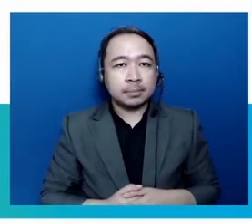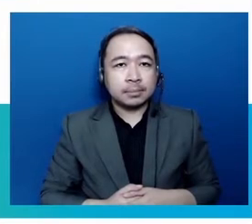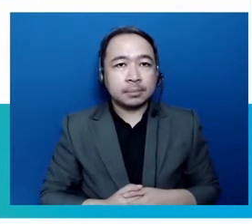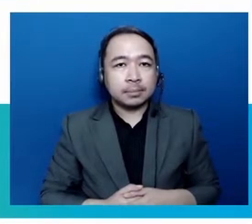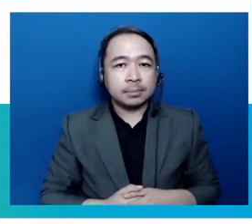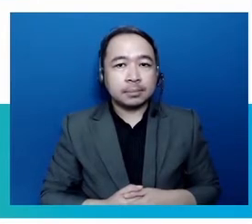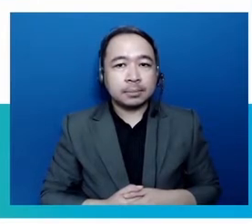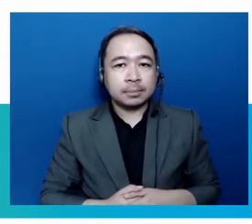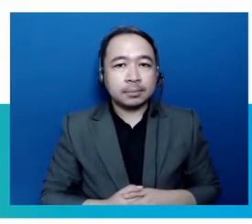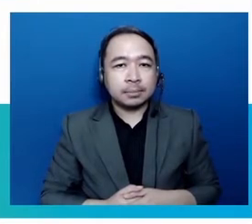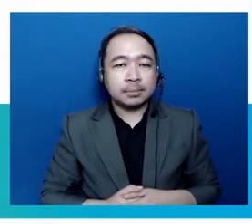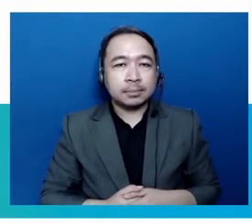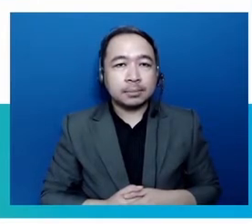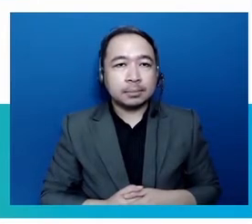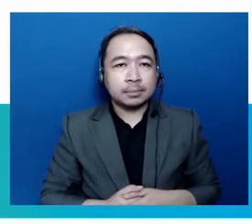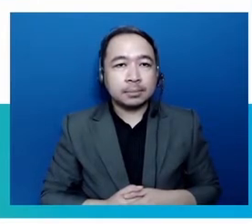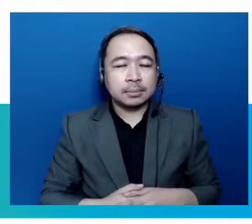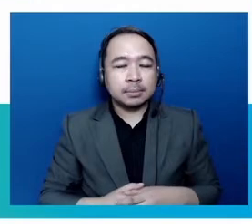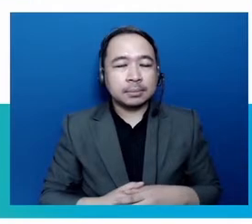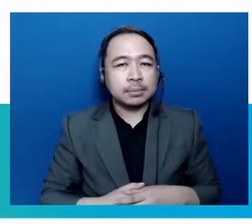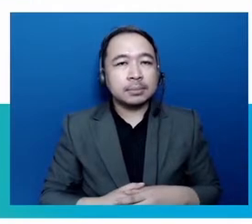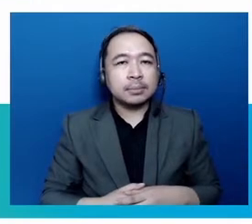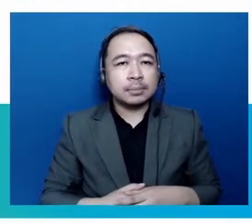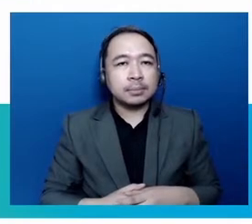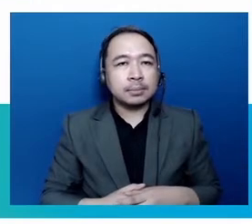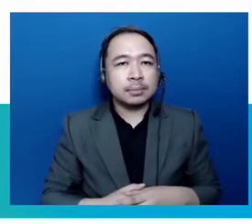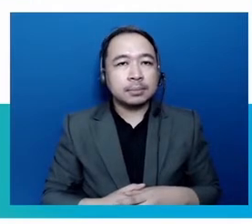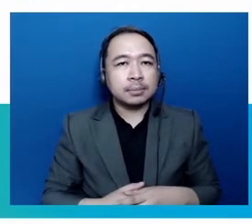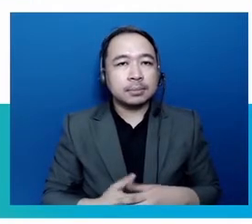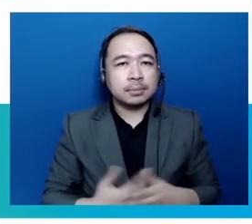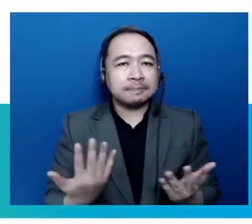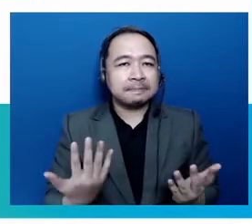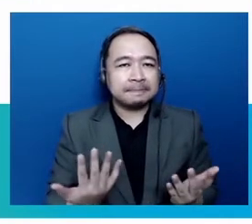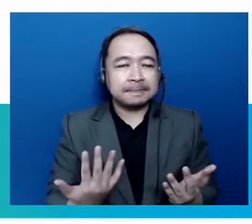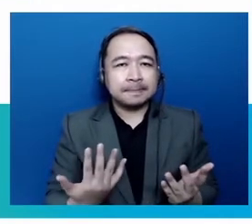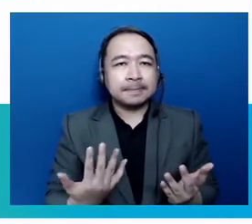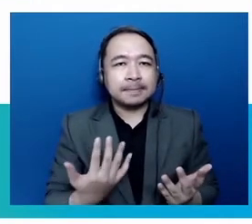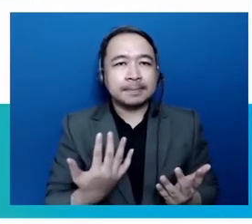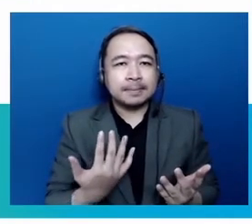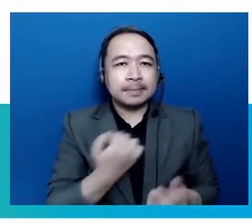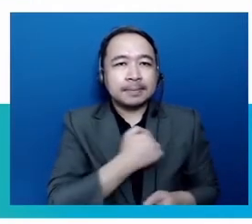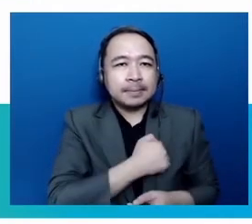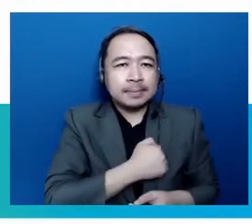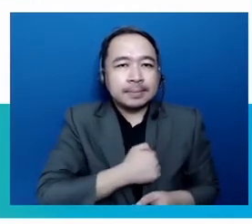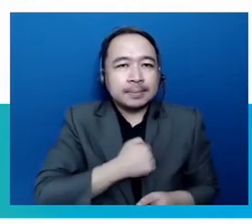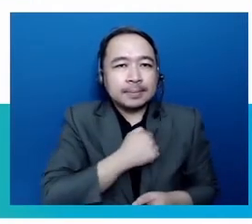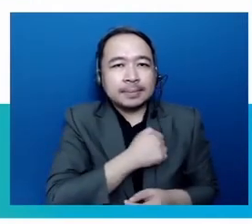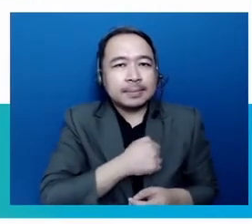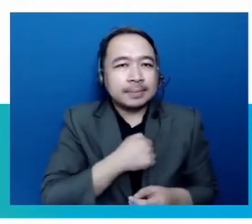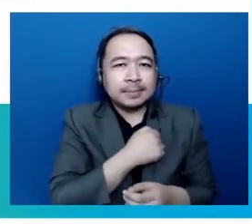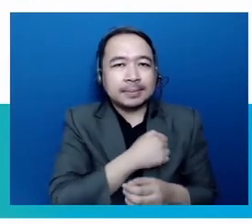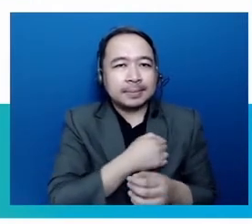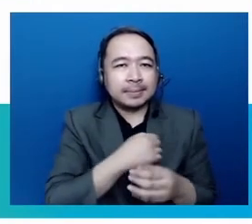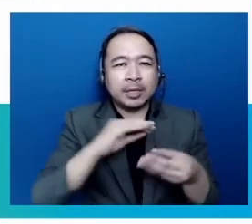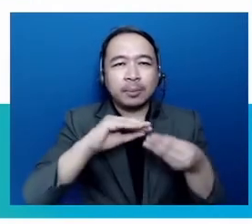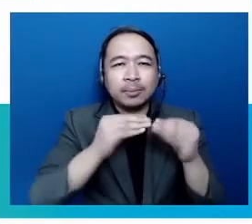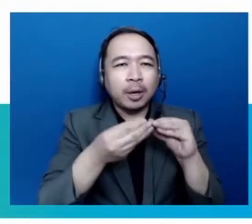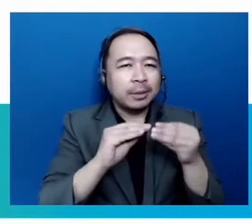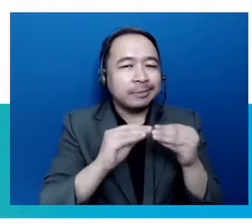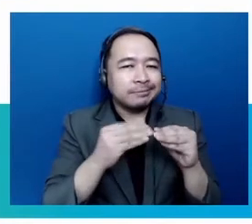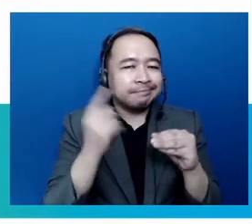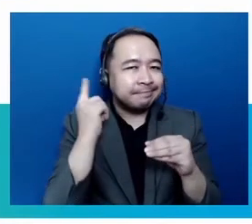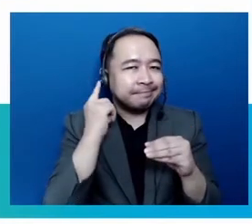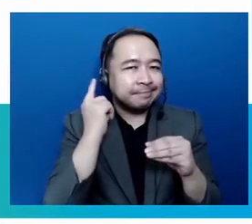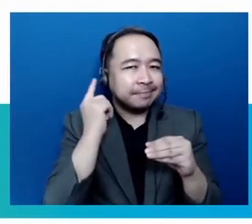catch and yield, and essentially well-being of the people. So resilience of food system is key